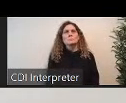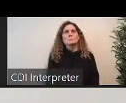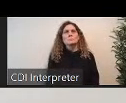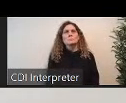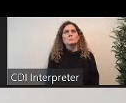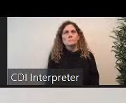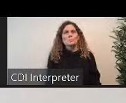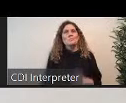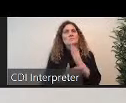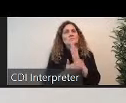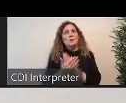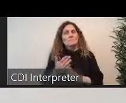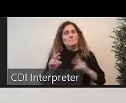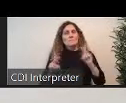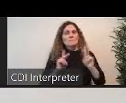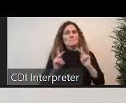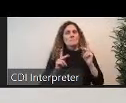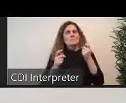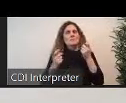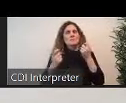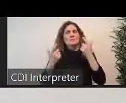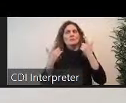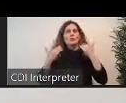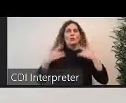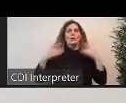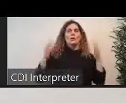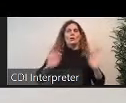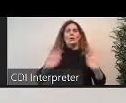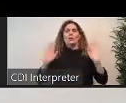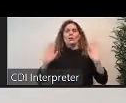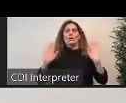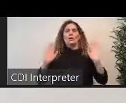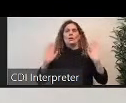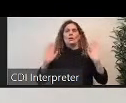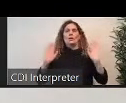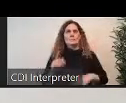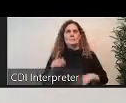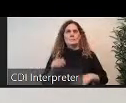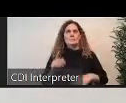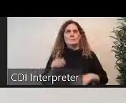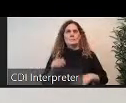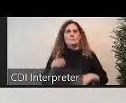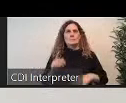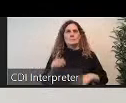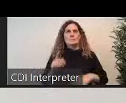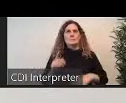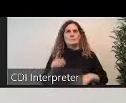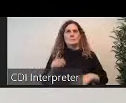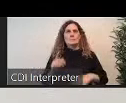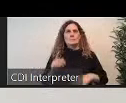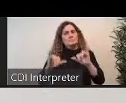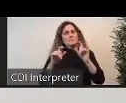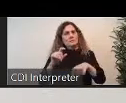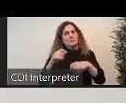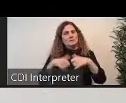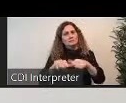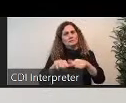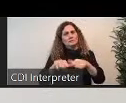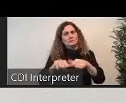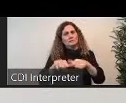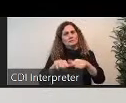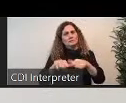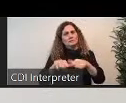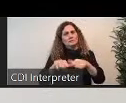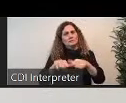of the pandemic. And I think we are, but I don't think we're out of the woods yet as far as testing. That's especially true when we have the new strain that we found in